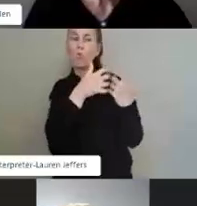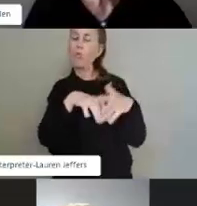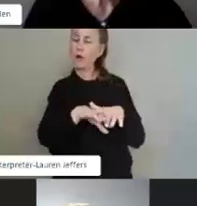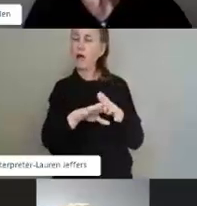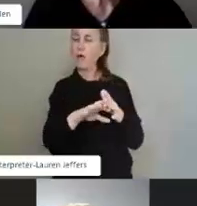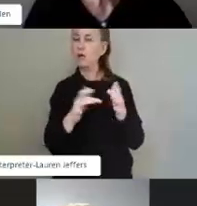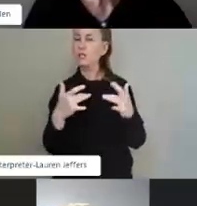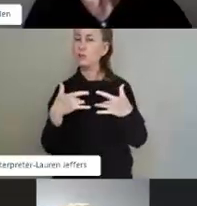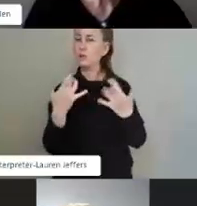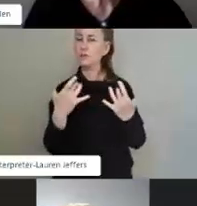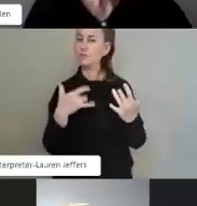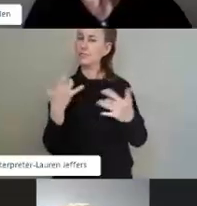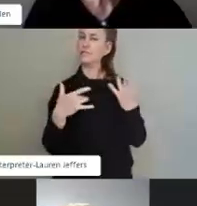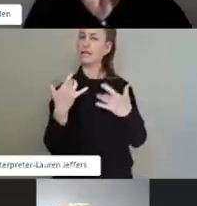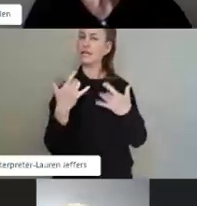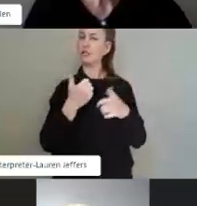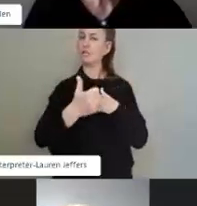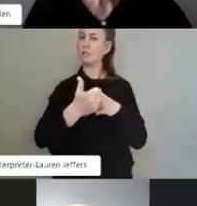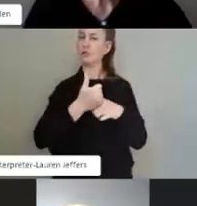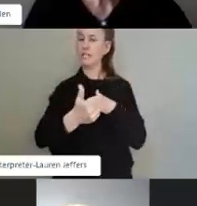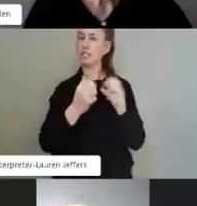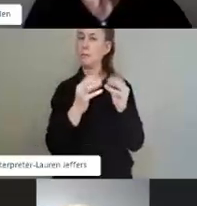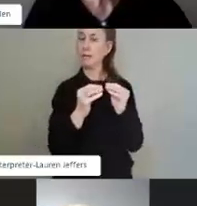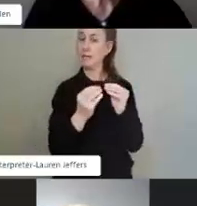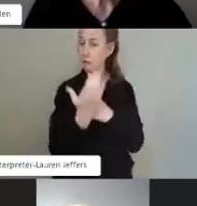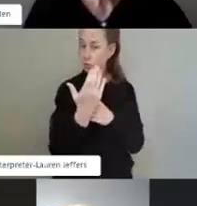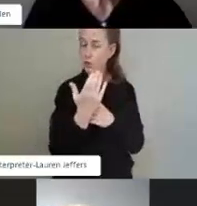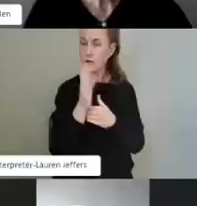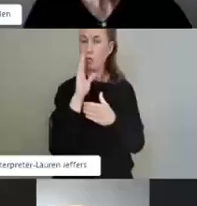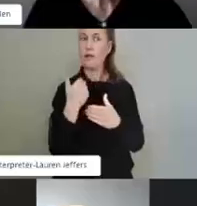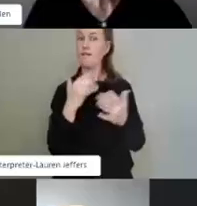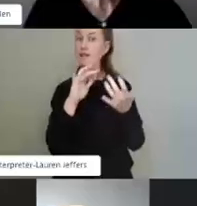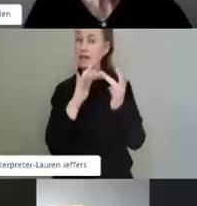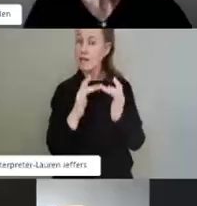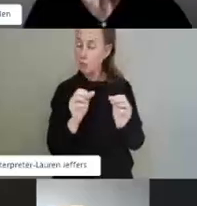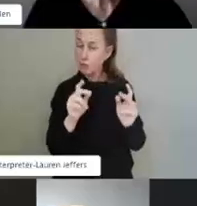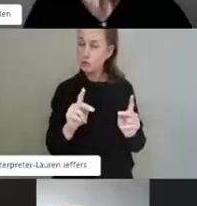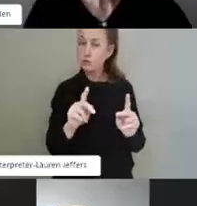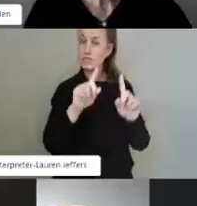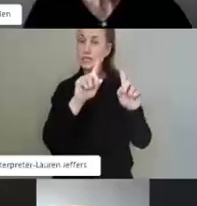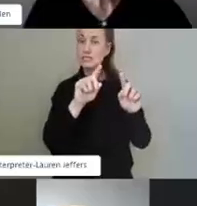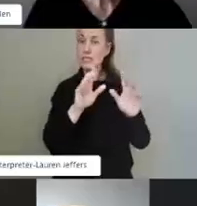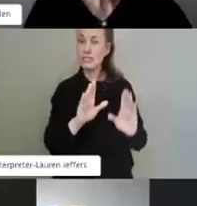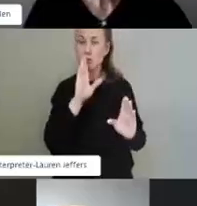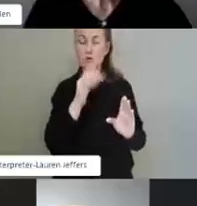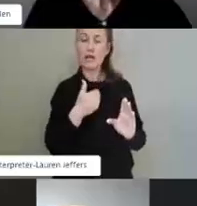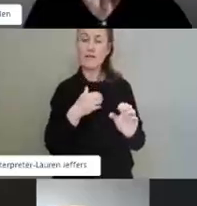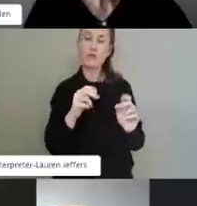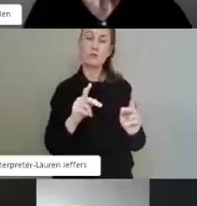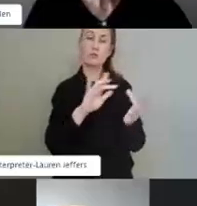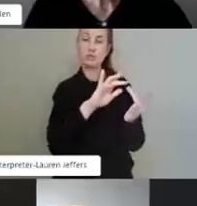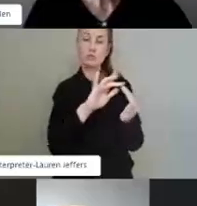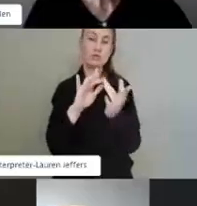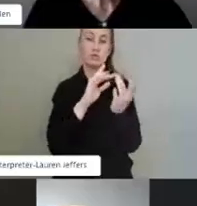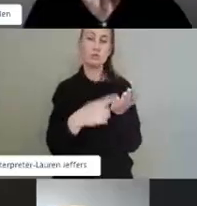exciting. That transportation symposium in the morning, there's going to be network opportunities where attendees are going to have the chance to connect with individuals from